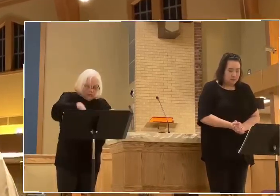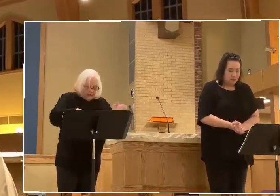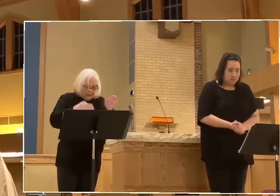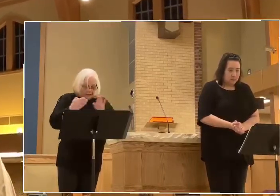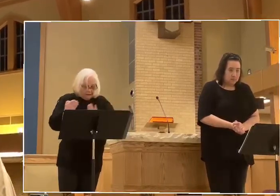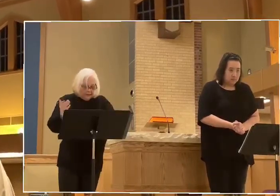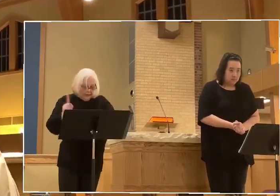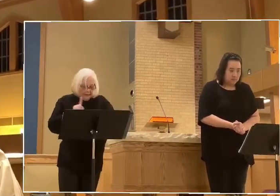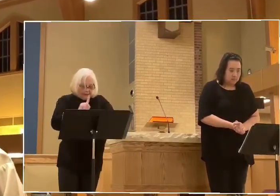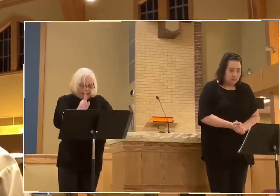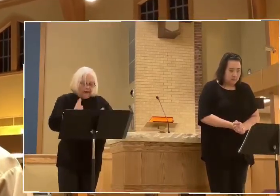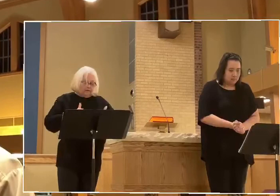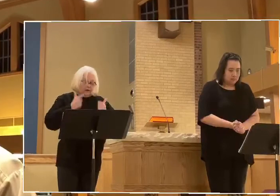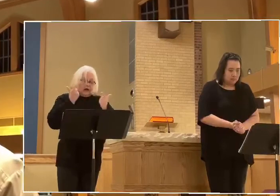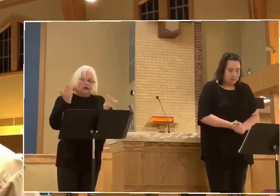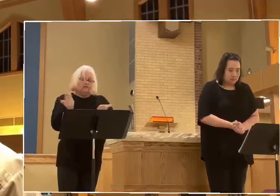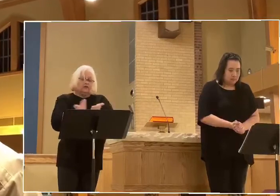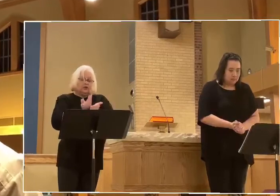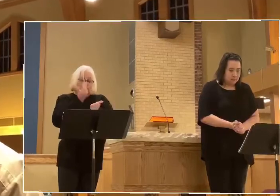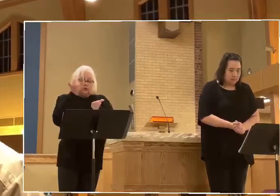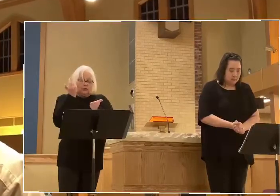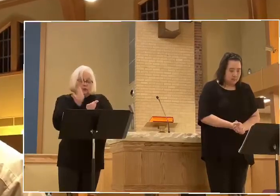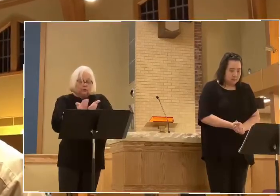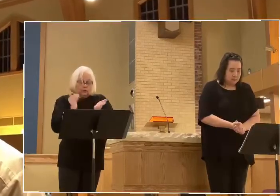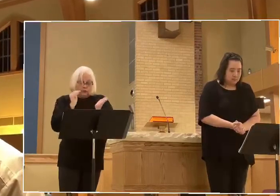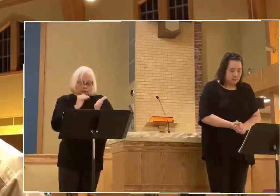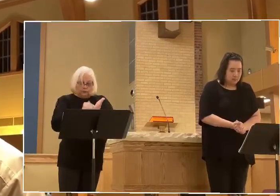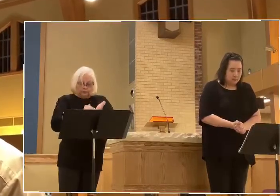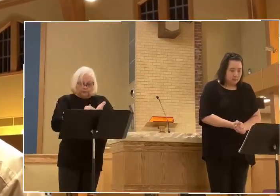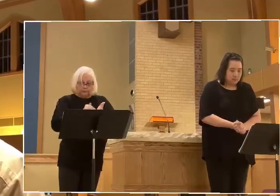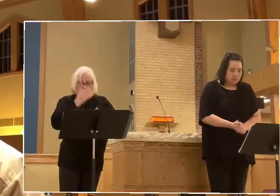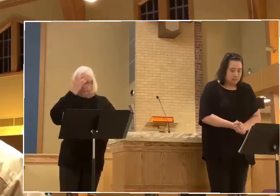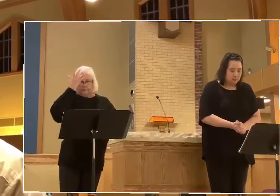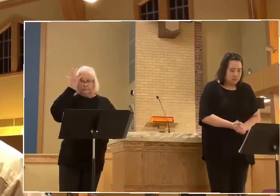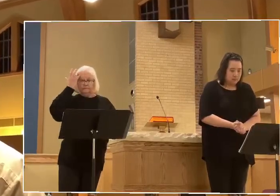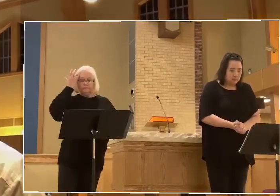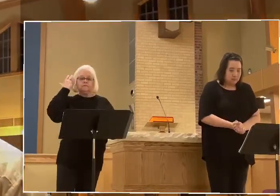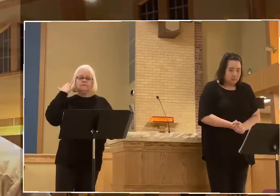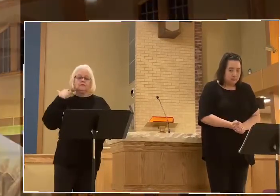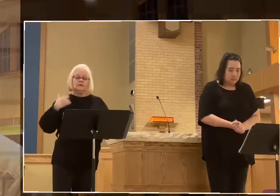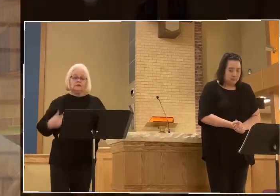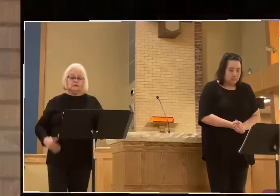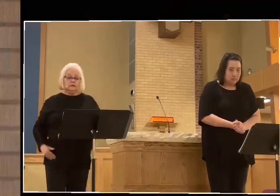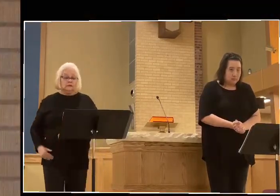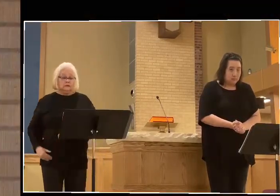death came life anew.